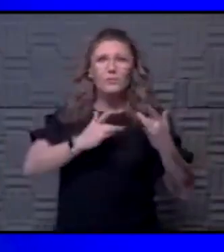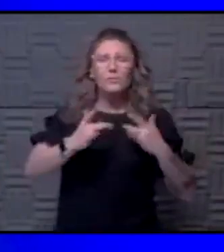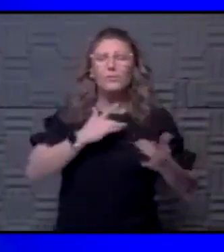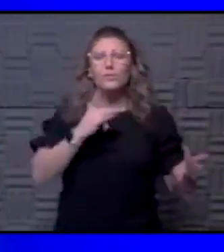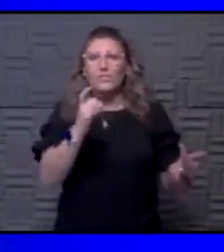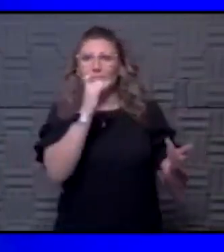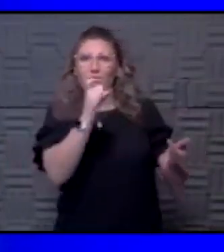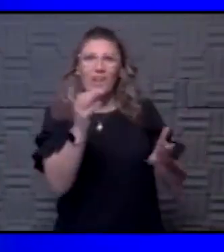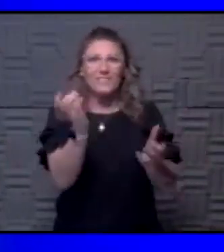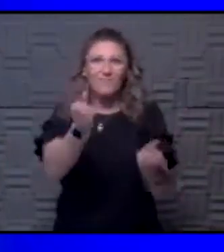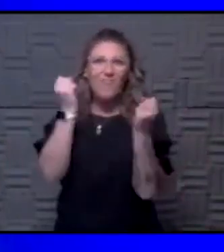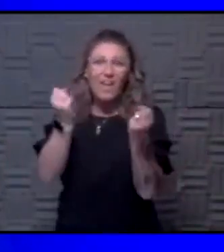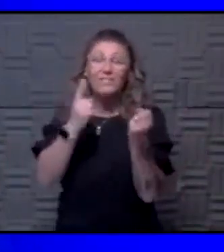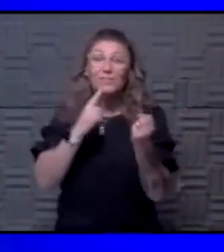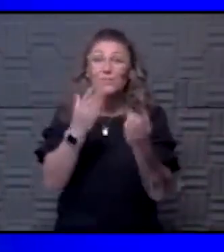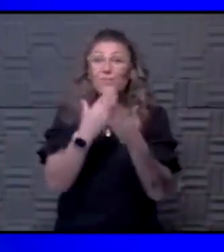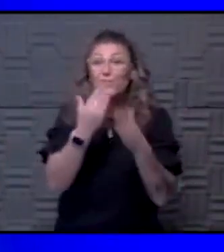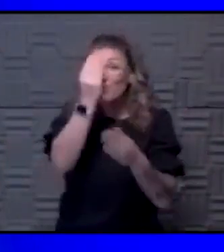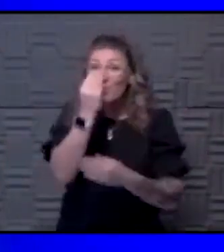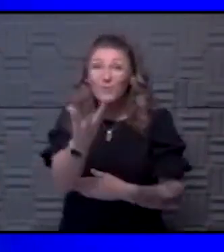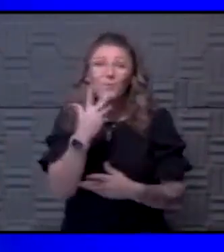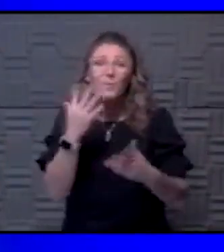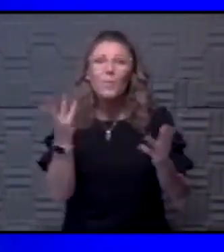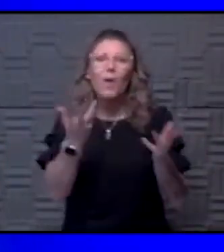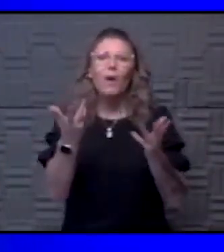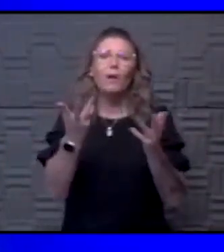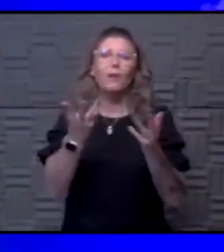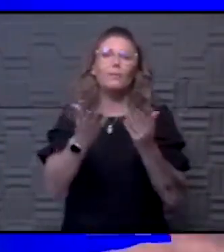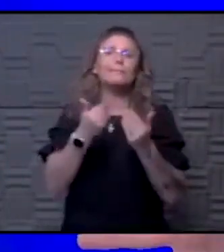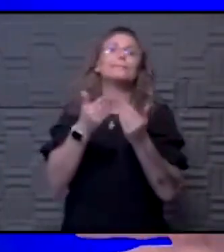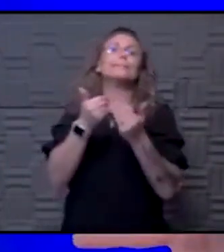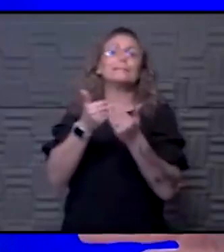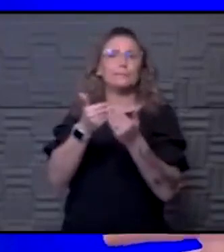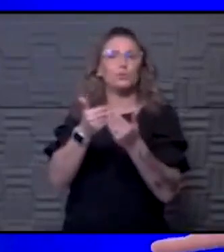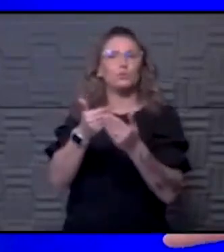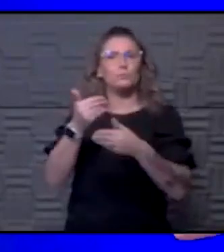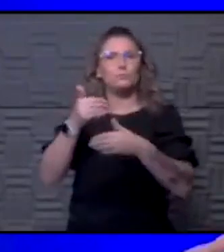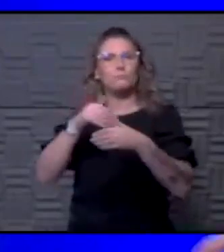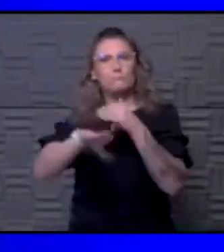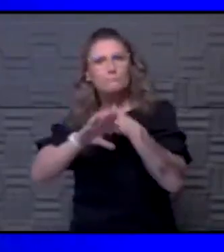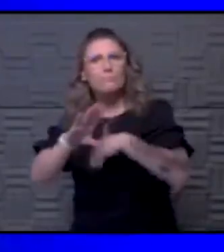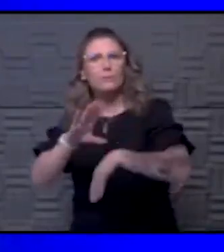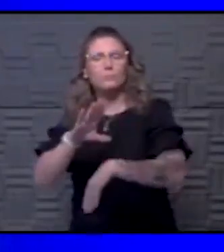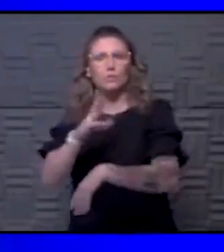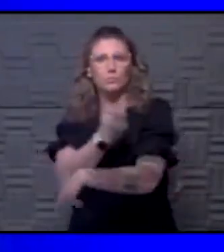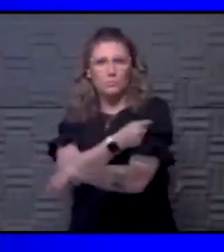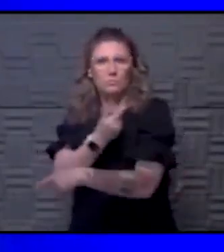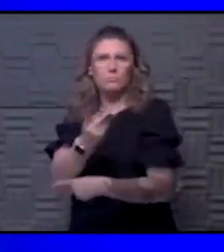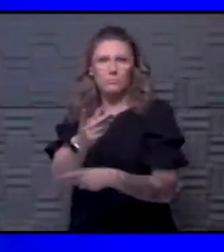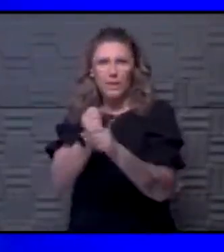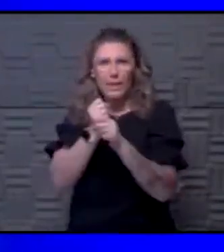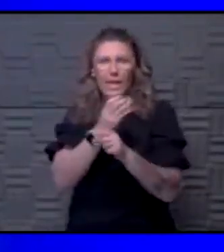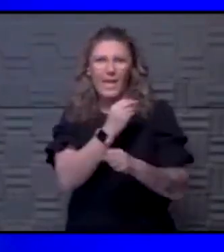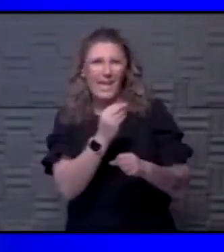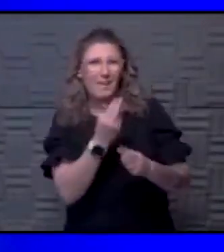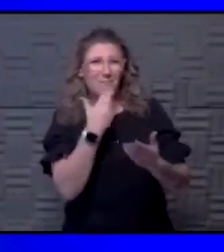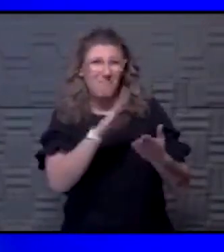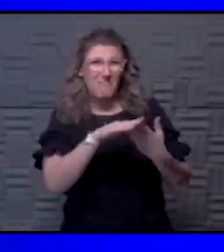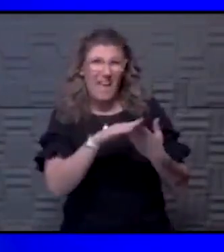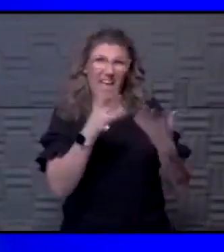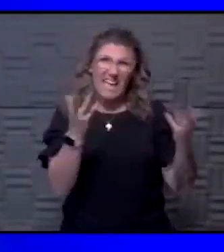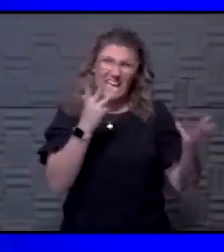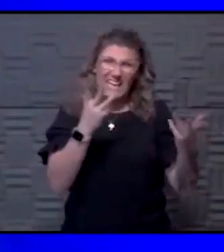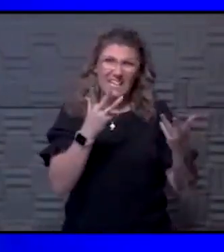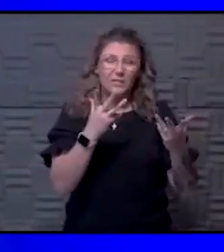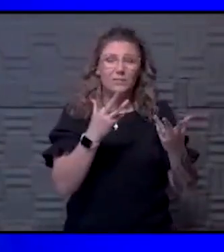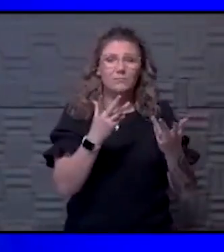roll out as fast. So the good news is it's going to be easier to get. The bad news is that we're now starting to talk to more people who have a lot